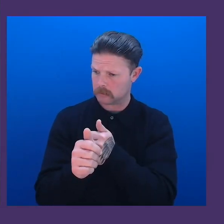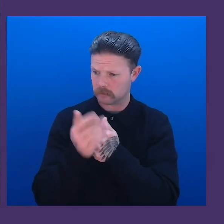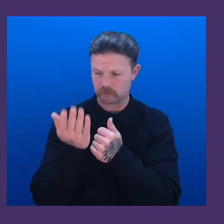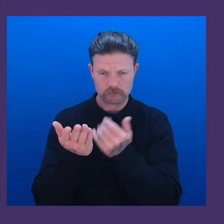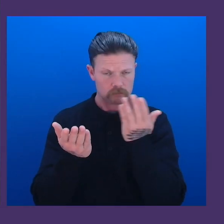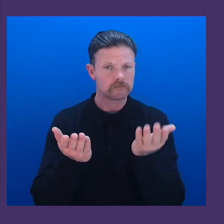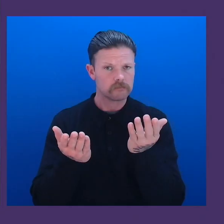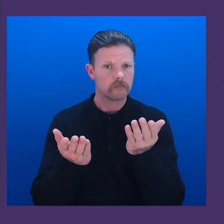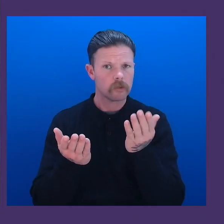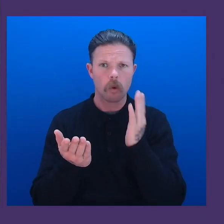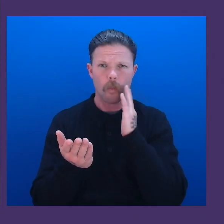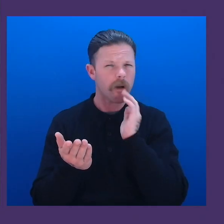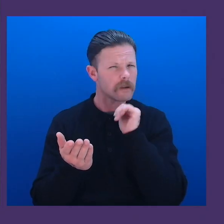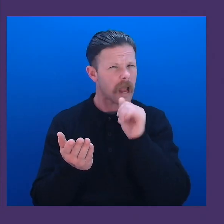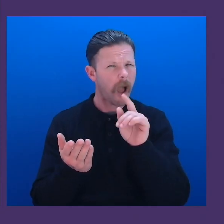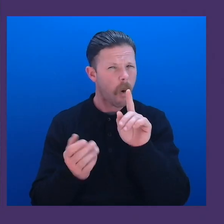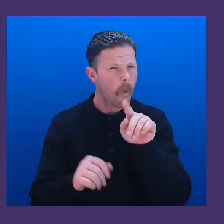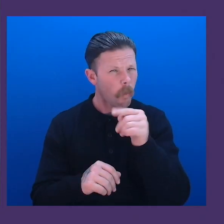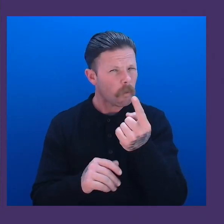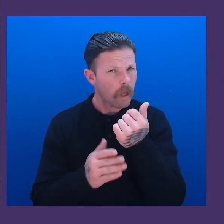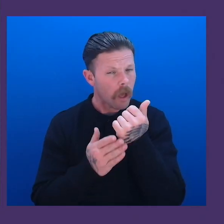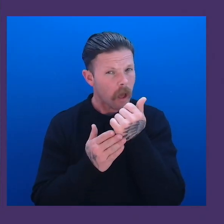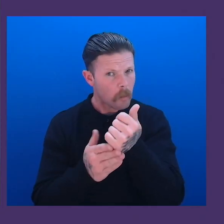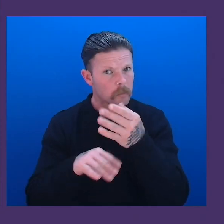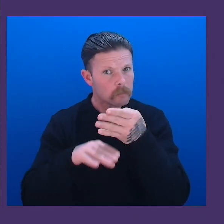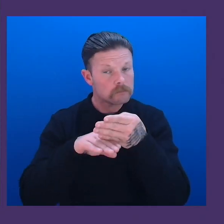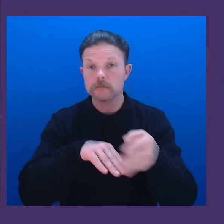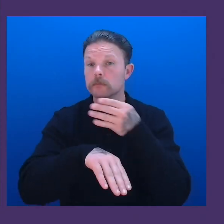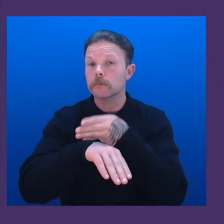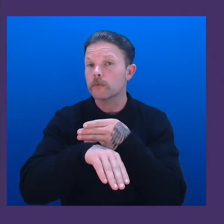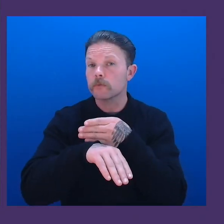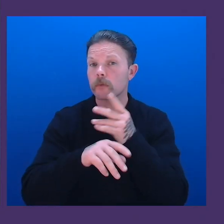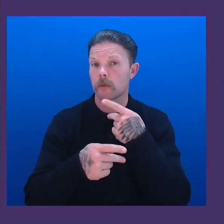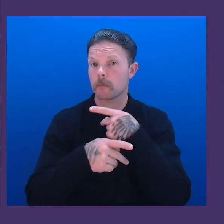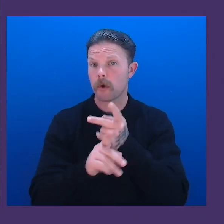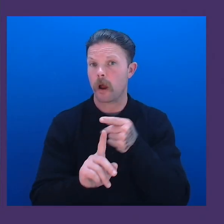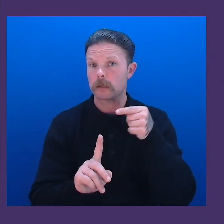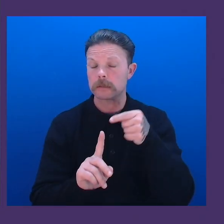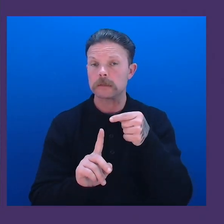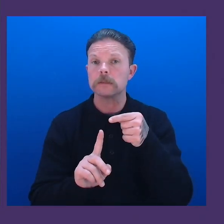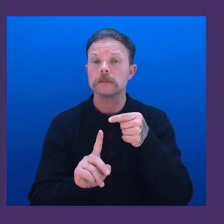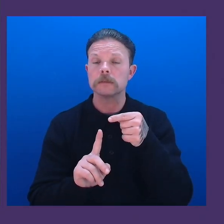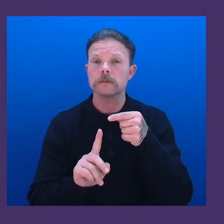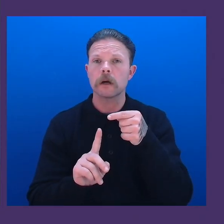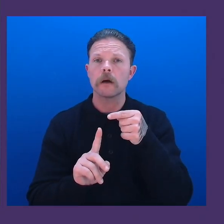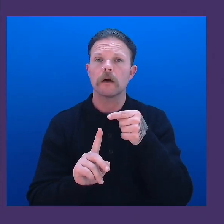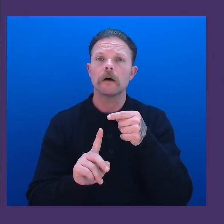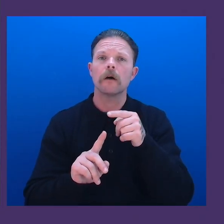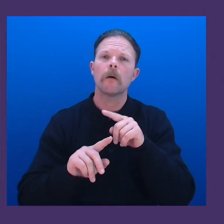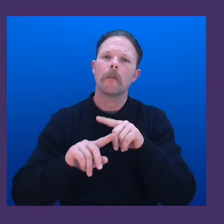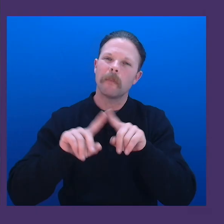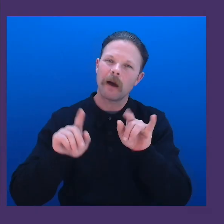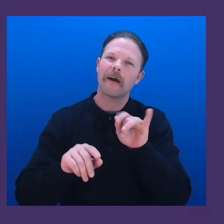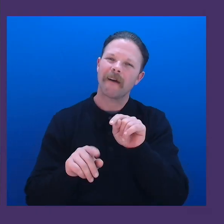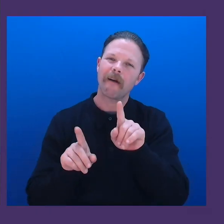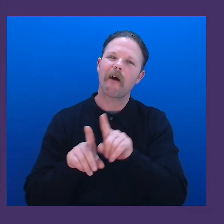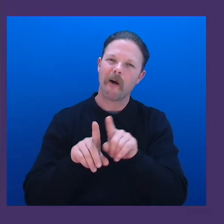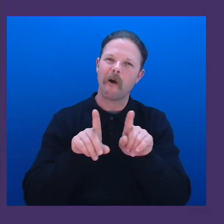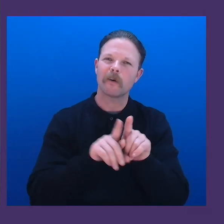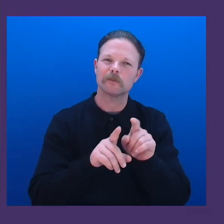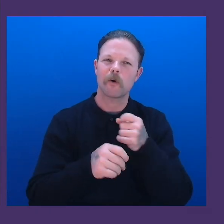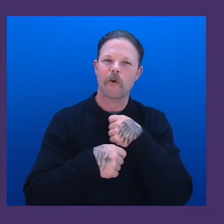will not only help improve the products, but it also create a level